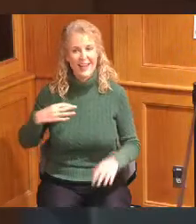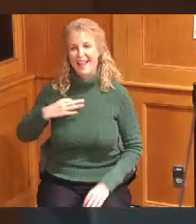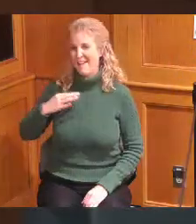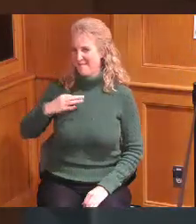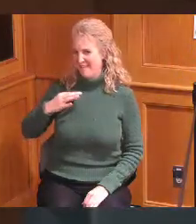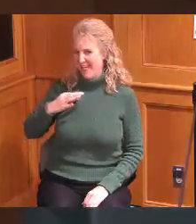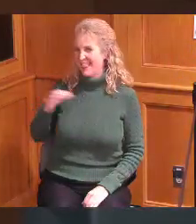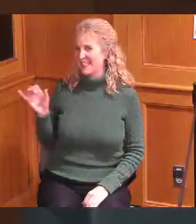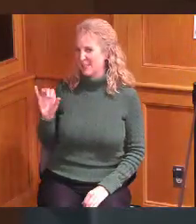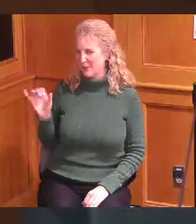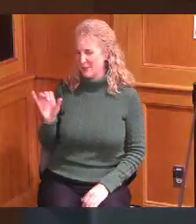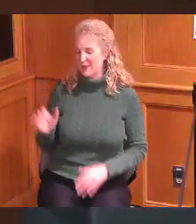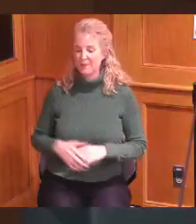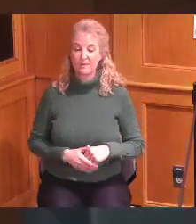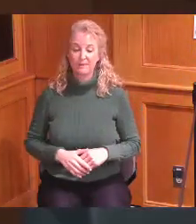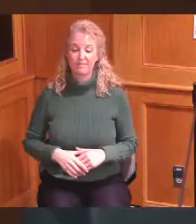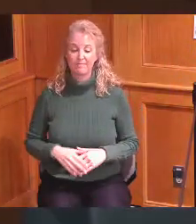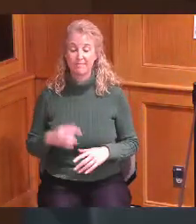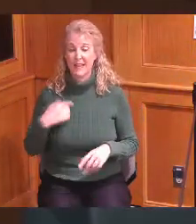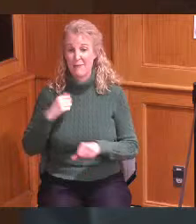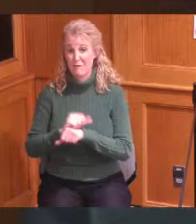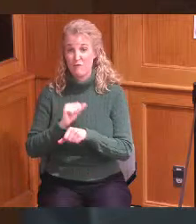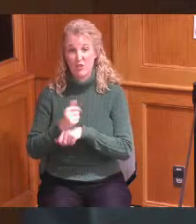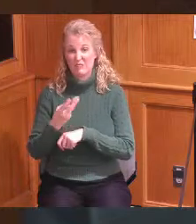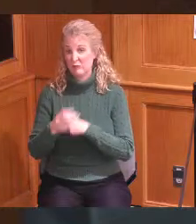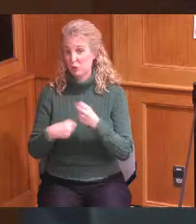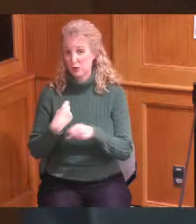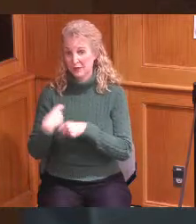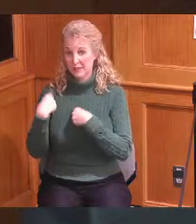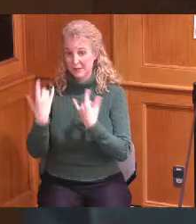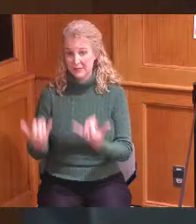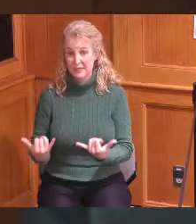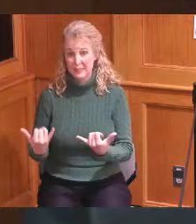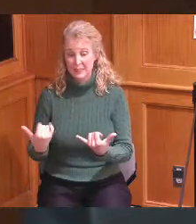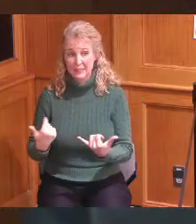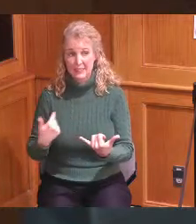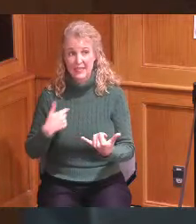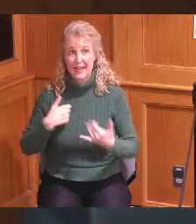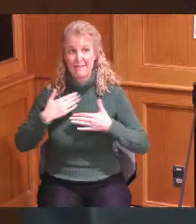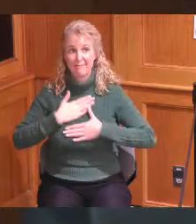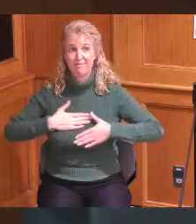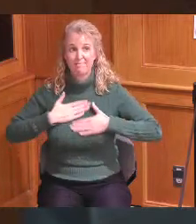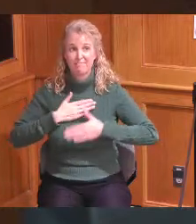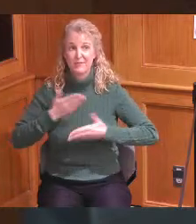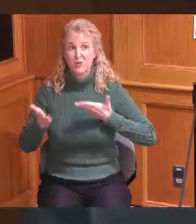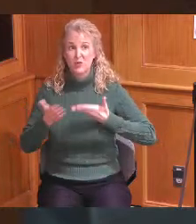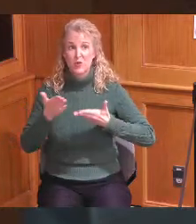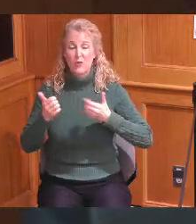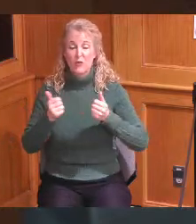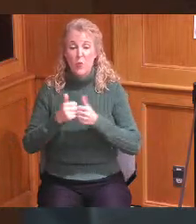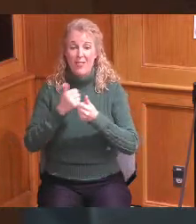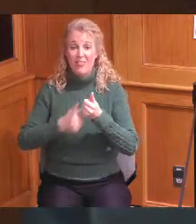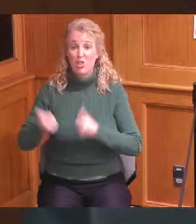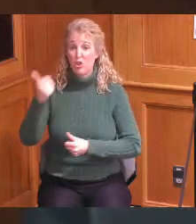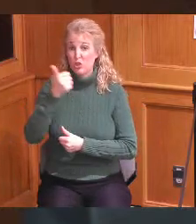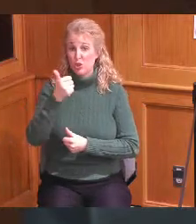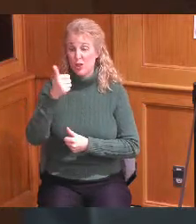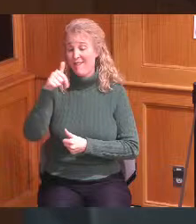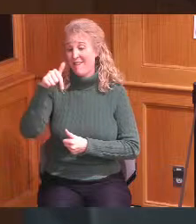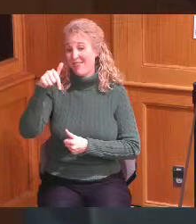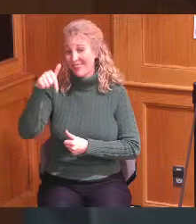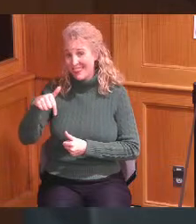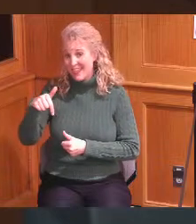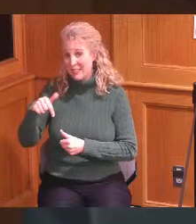Tax Levy Review Committee. I've been on it for several years, and this year I had the great pleasure of serving as the chair of this